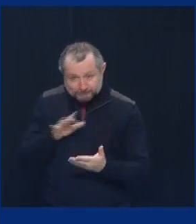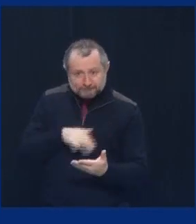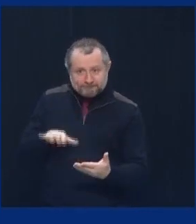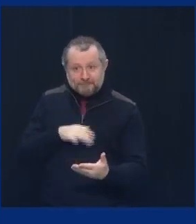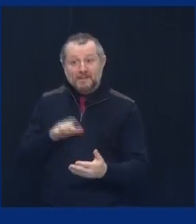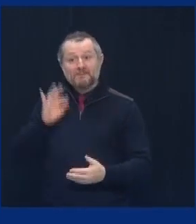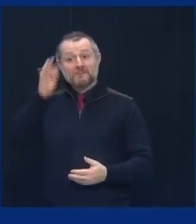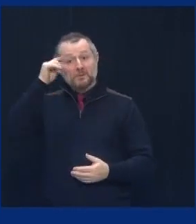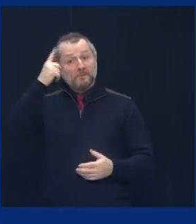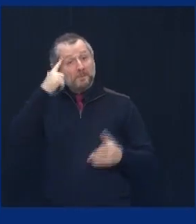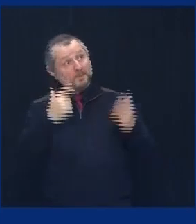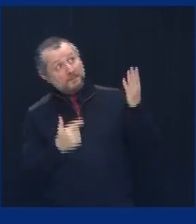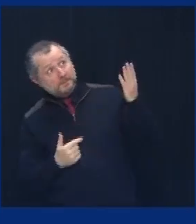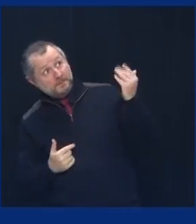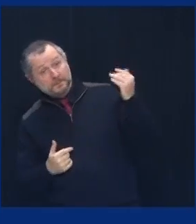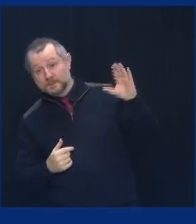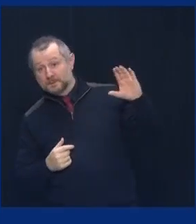government